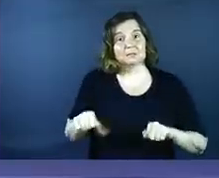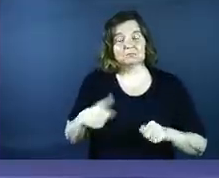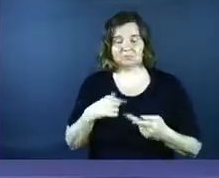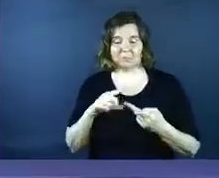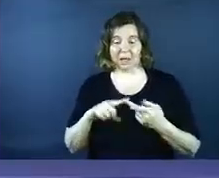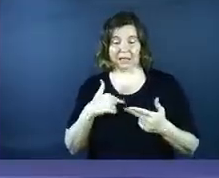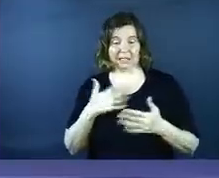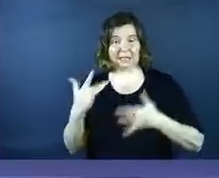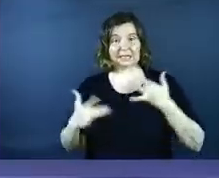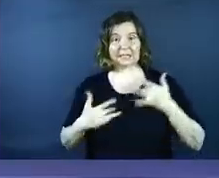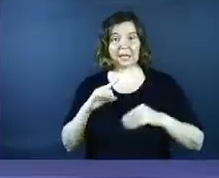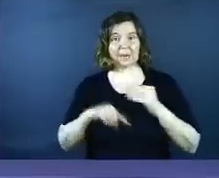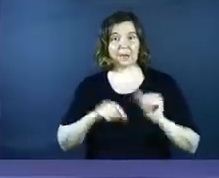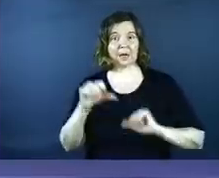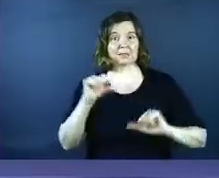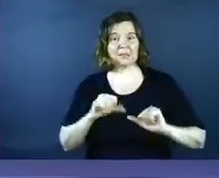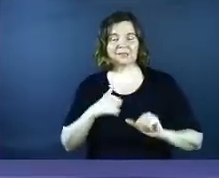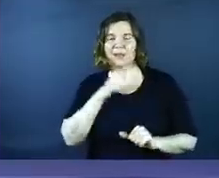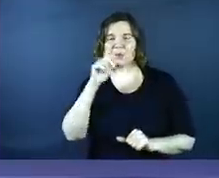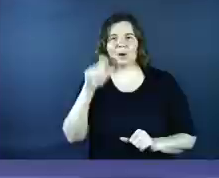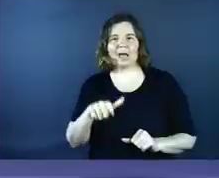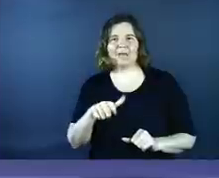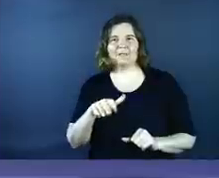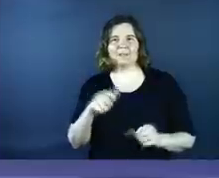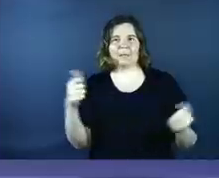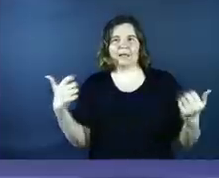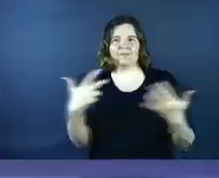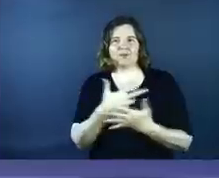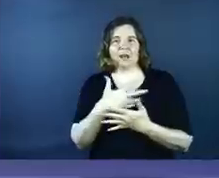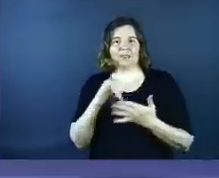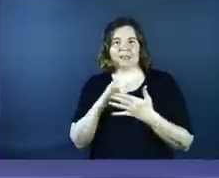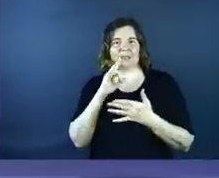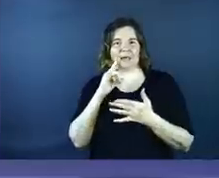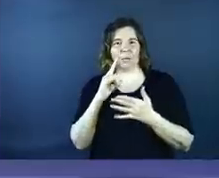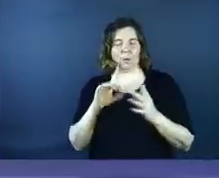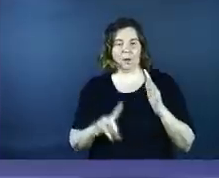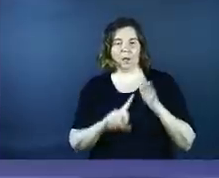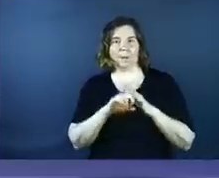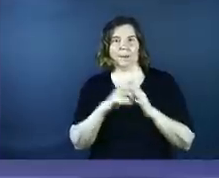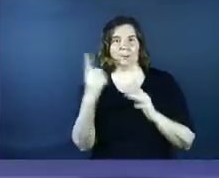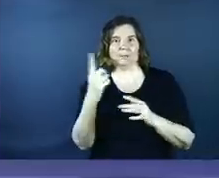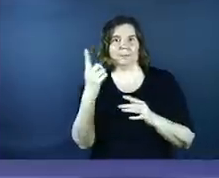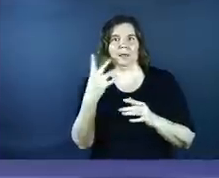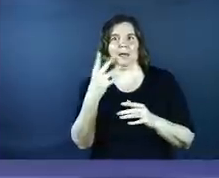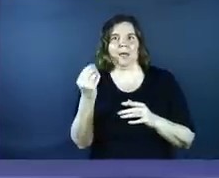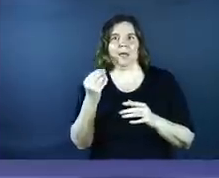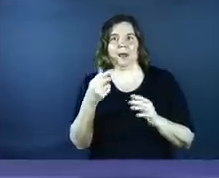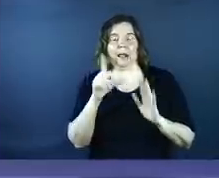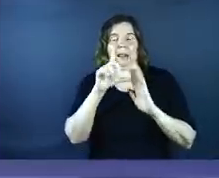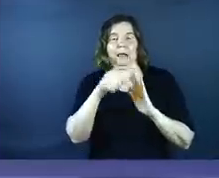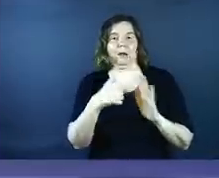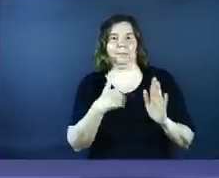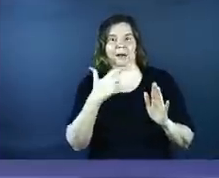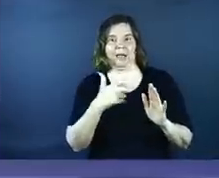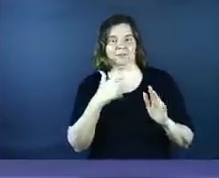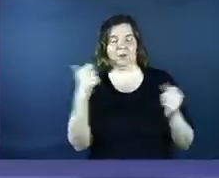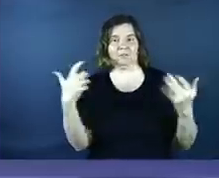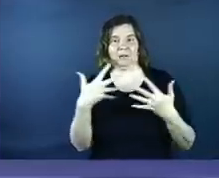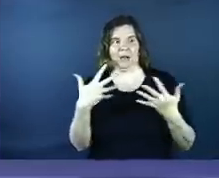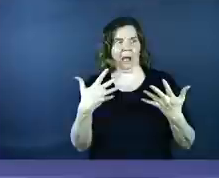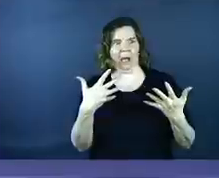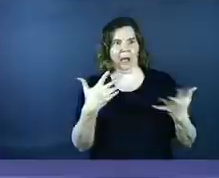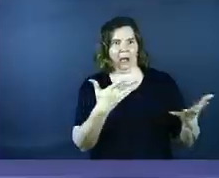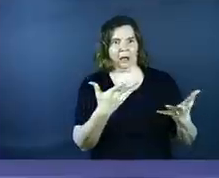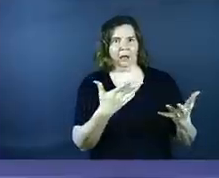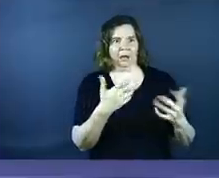get excited about science. I don't have to be afraid that they're going to come up with something and later on I'm going to have to fear it. I'm going to